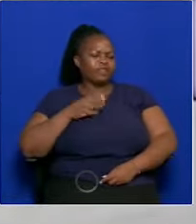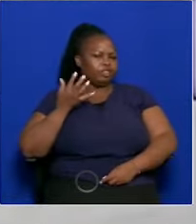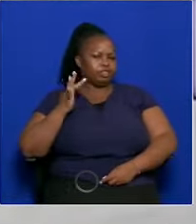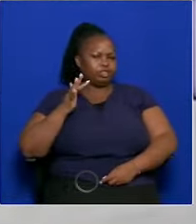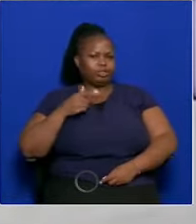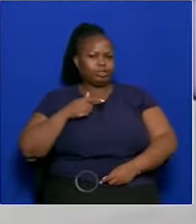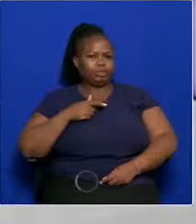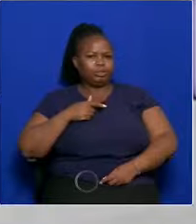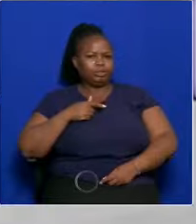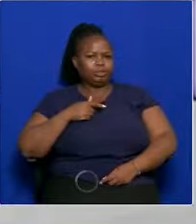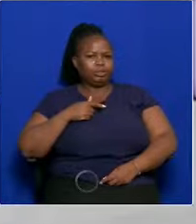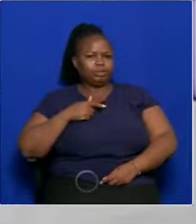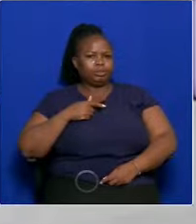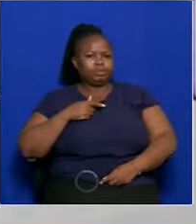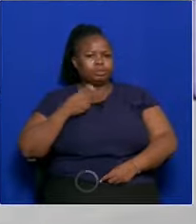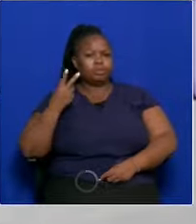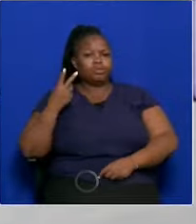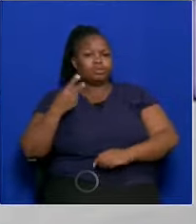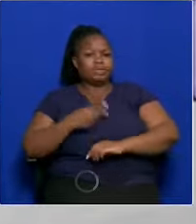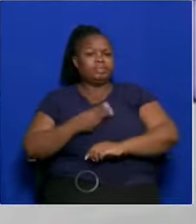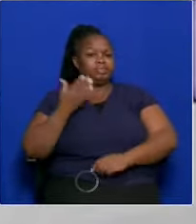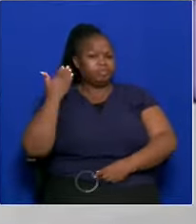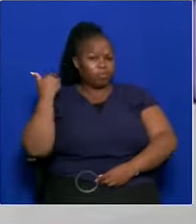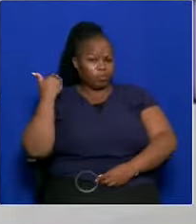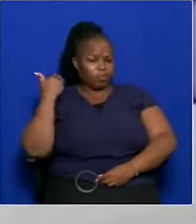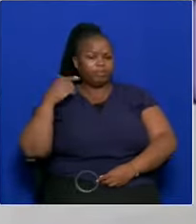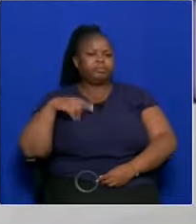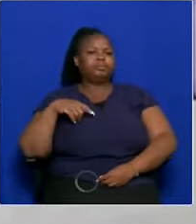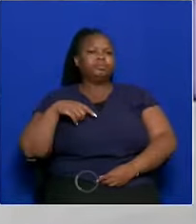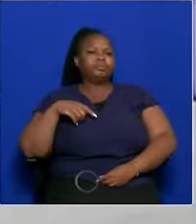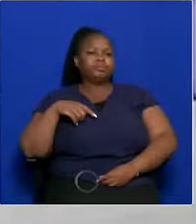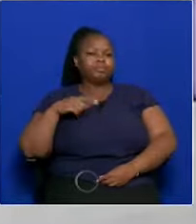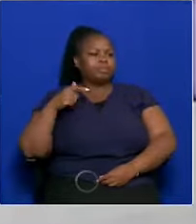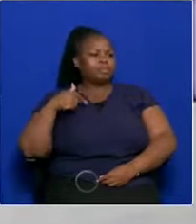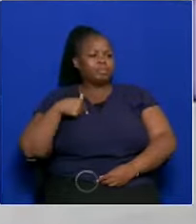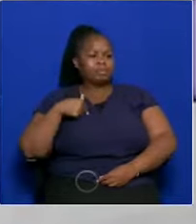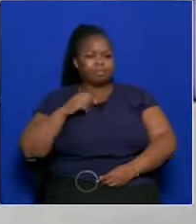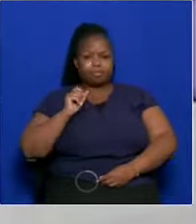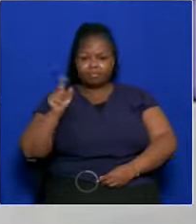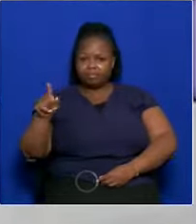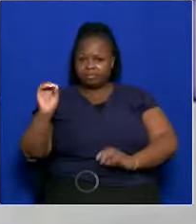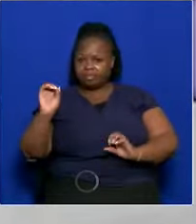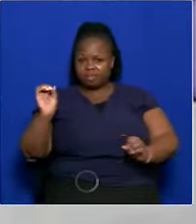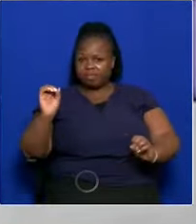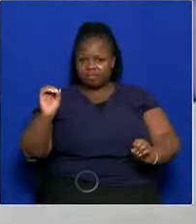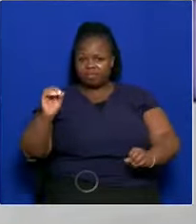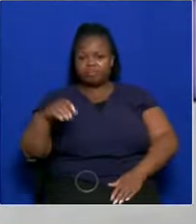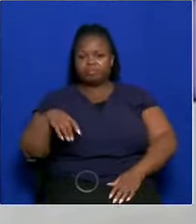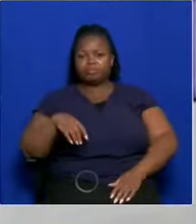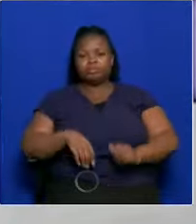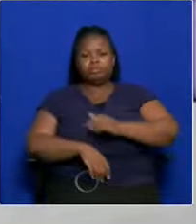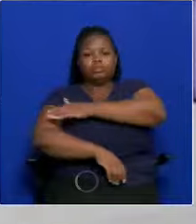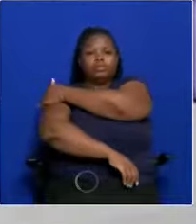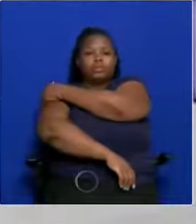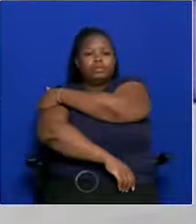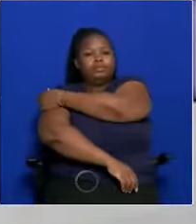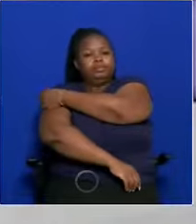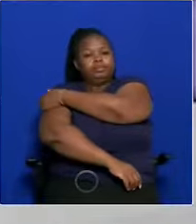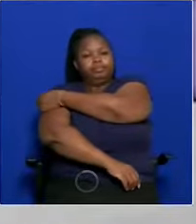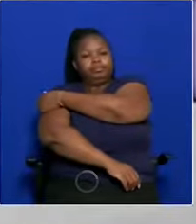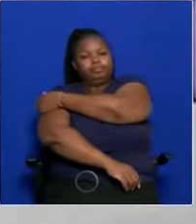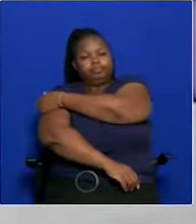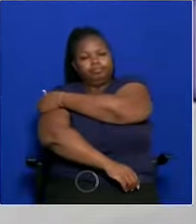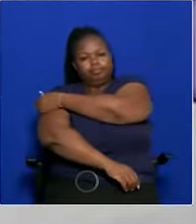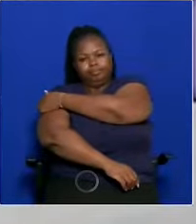a day before. So I didn't send anything to him. He sent these screenshots and even sent